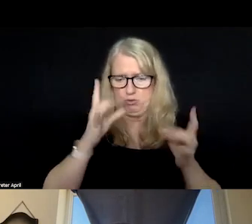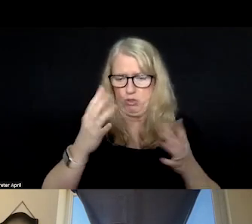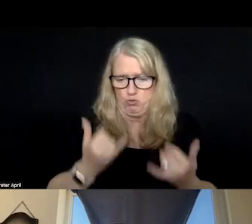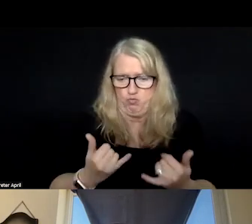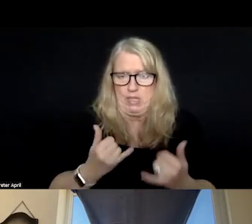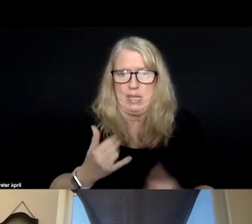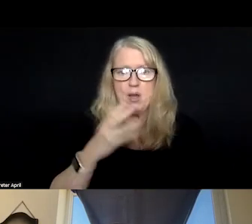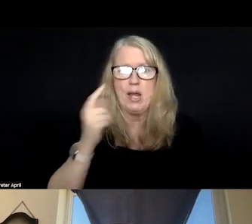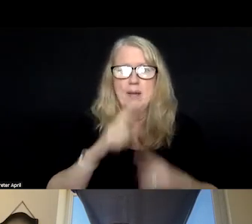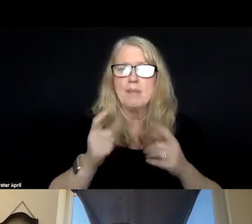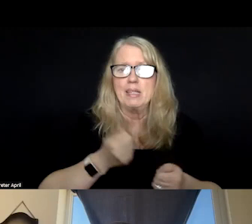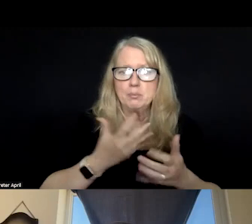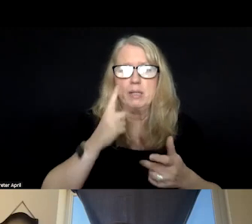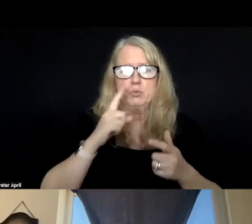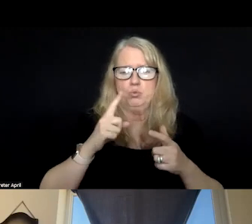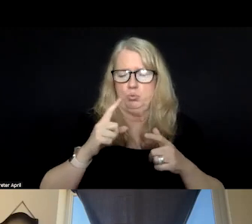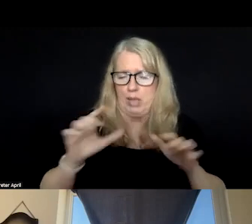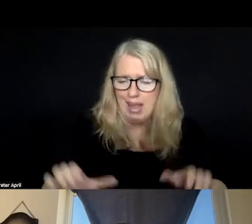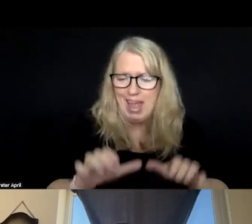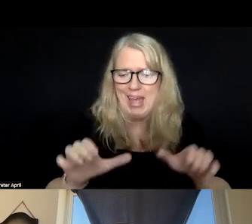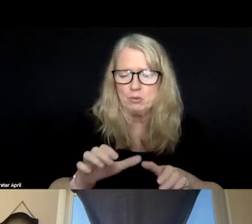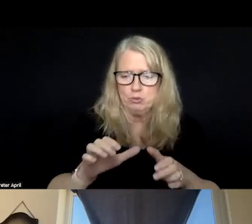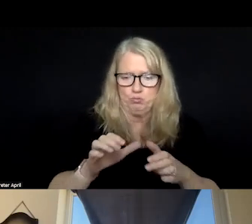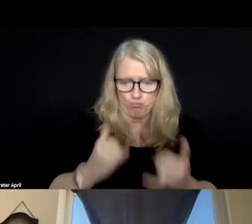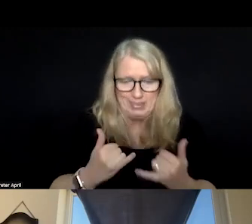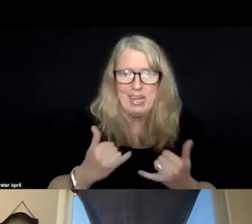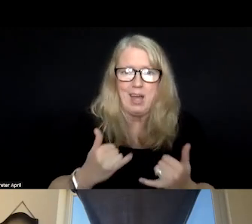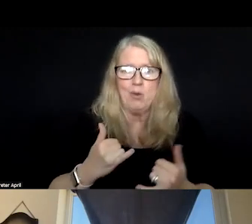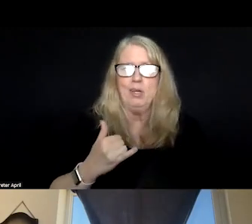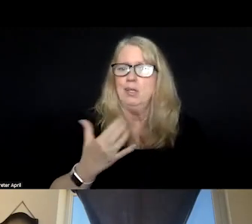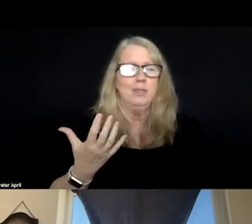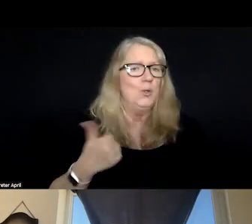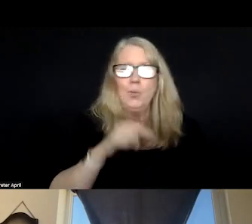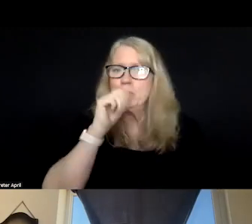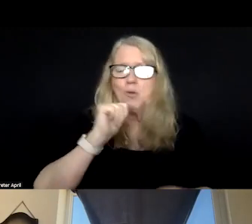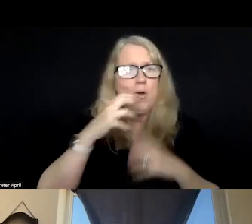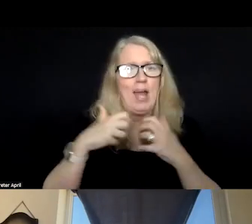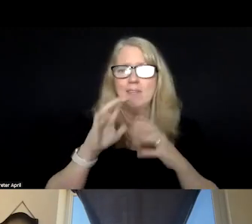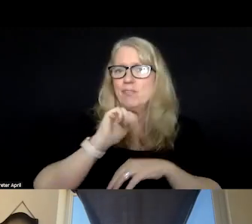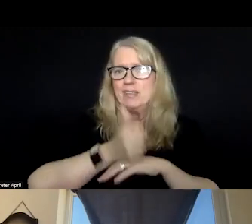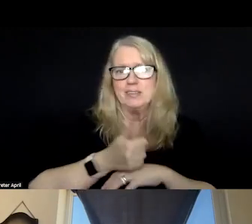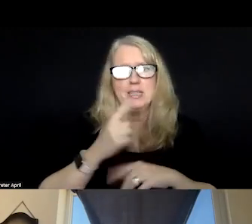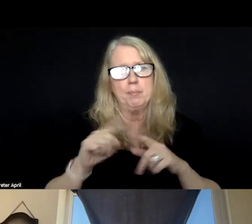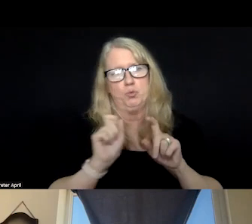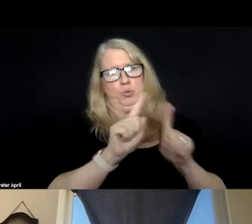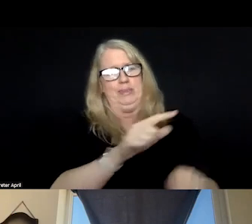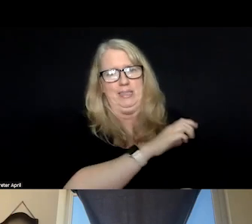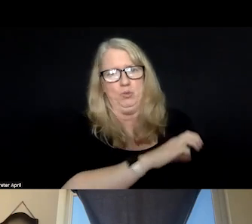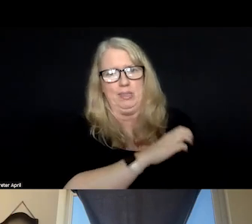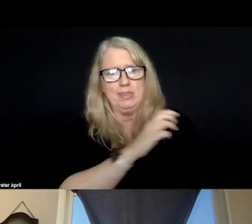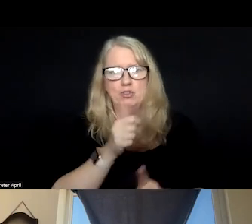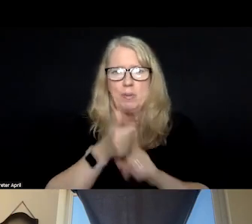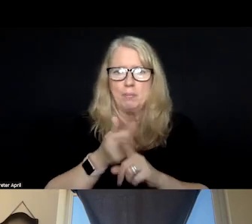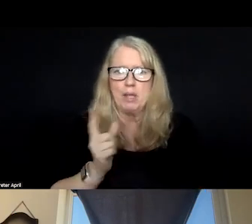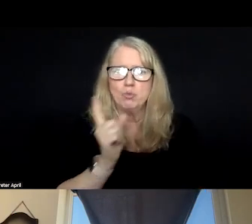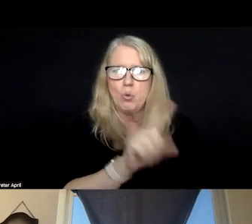is expressing the intent to act right now, we don't have the setup to send a clinician to that alone. We